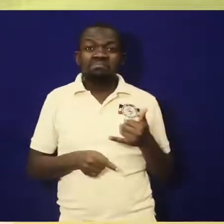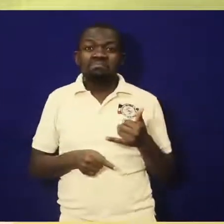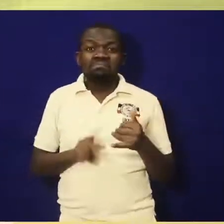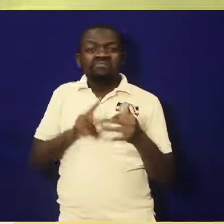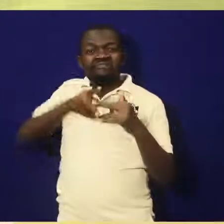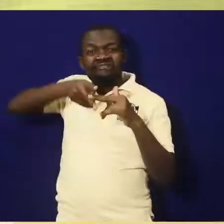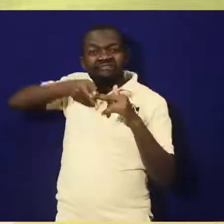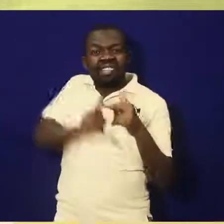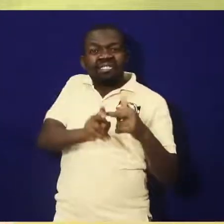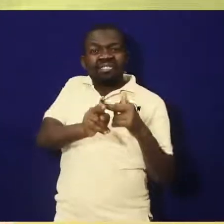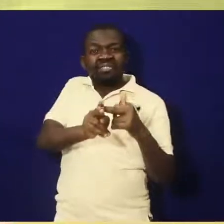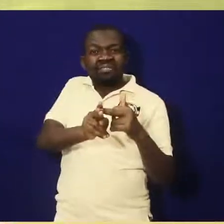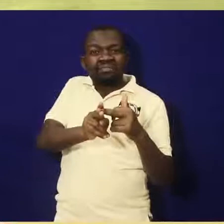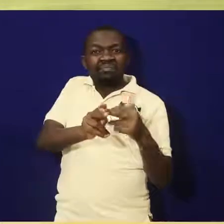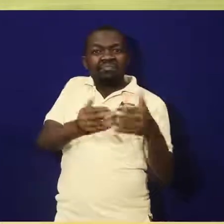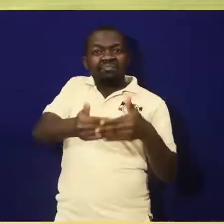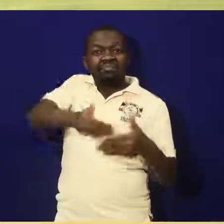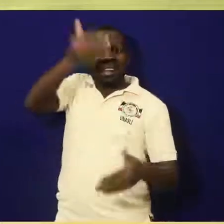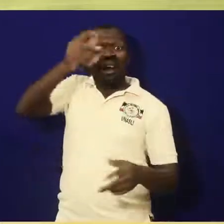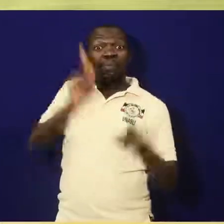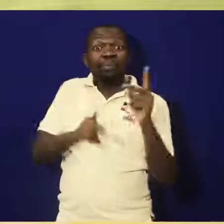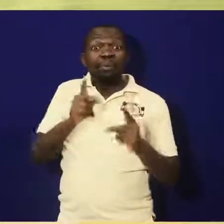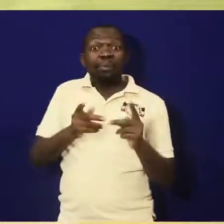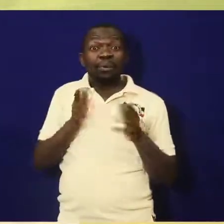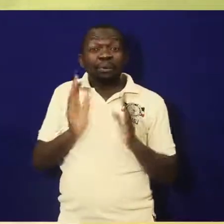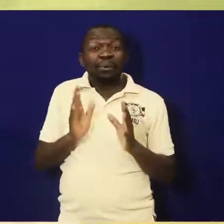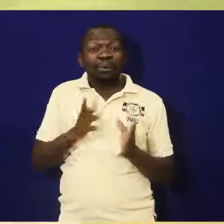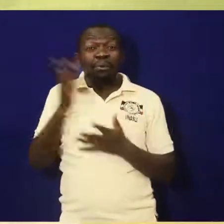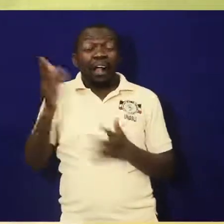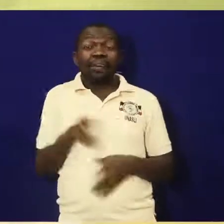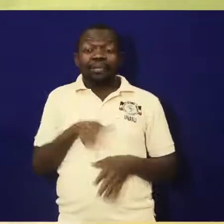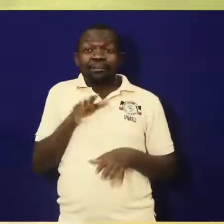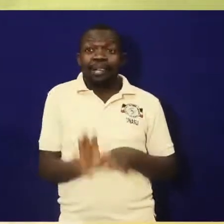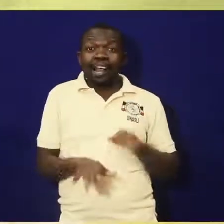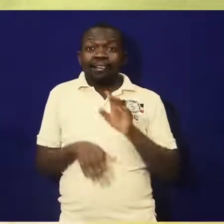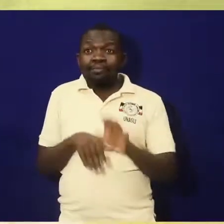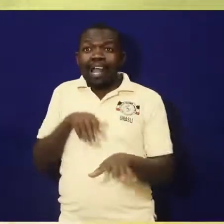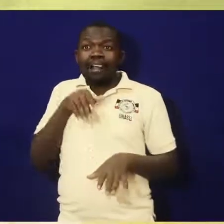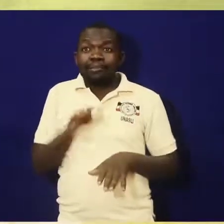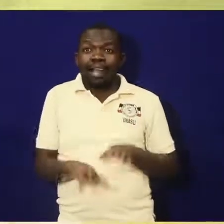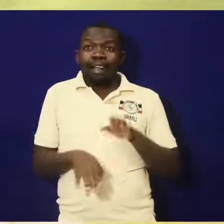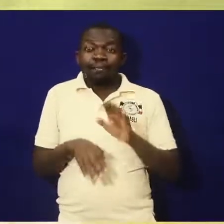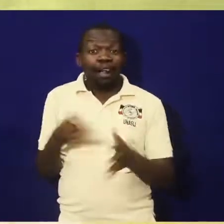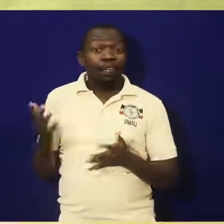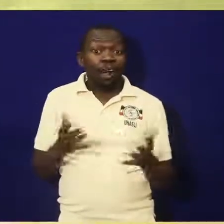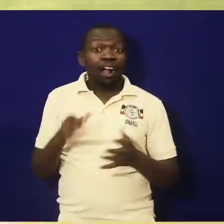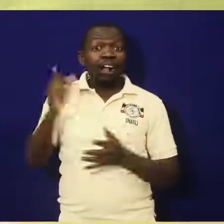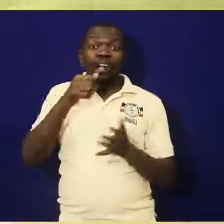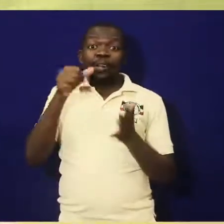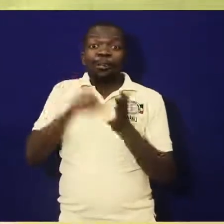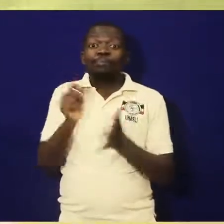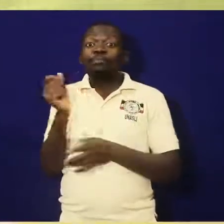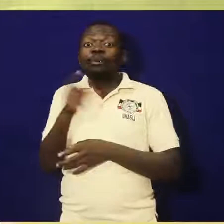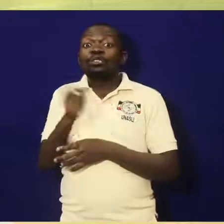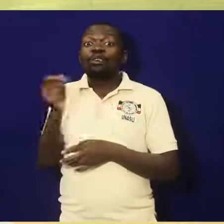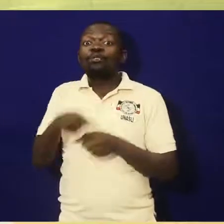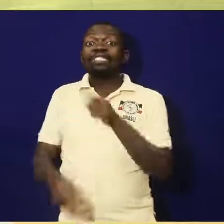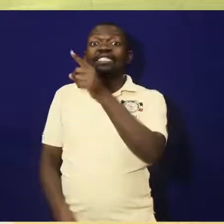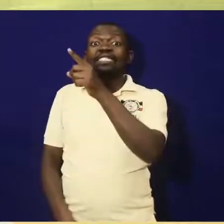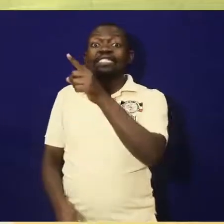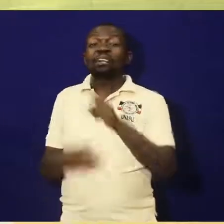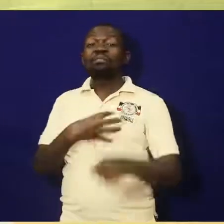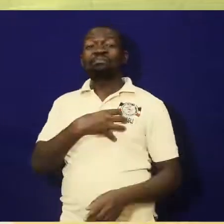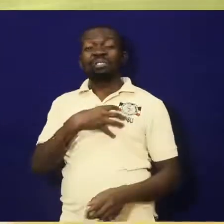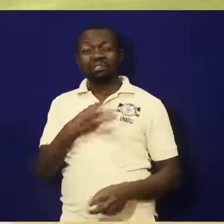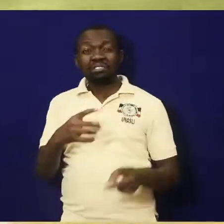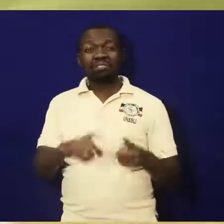had to go to post offices to make calls. It was only the rich and